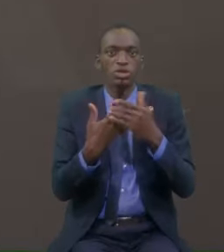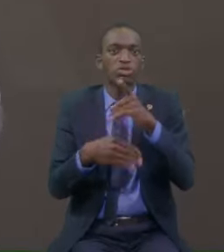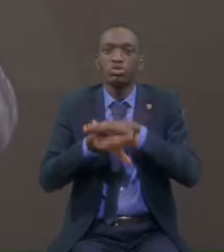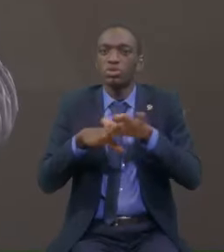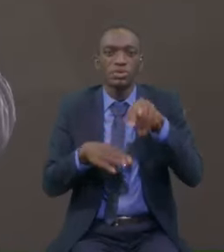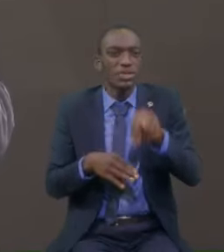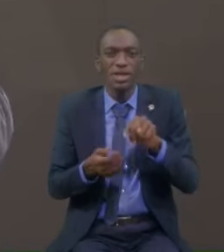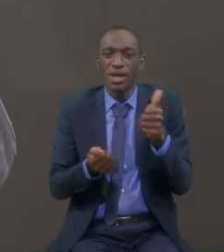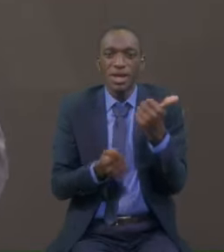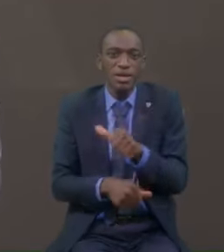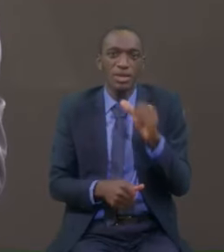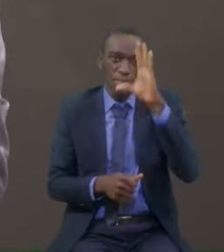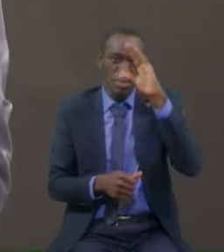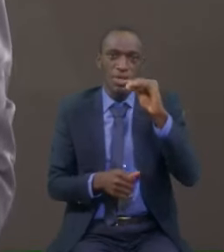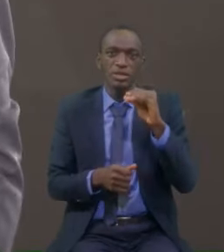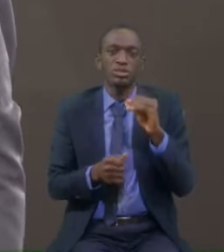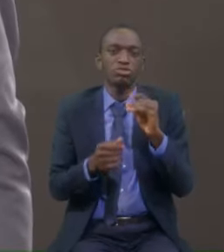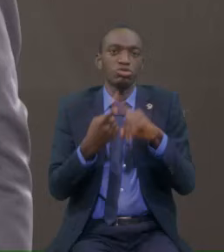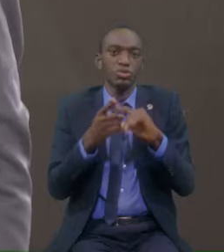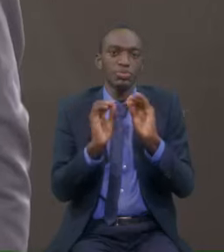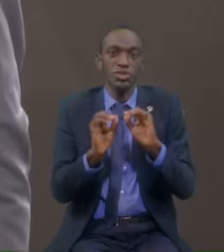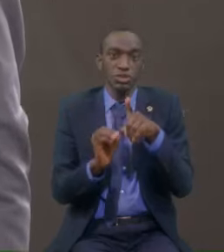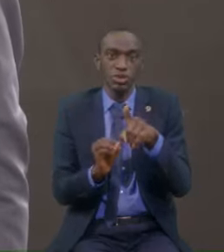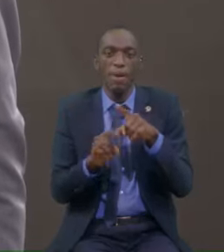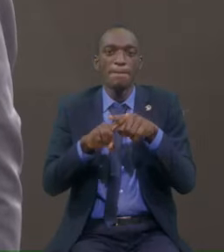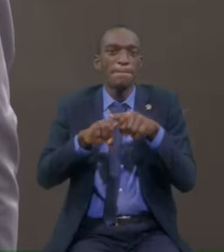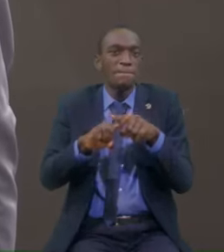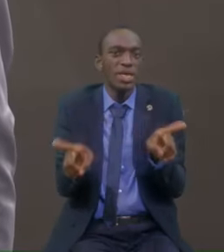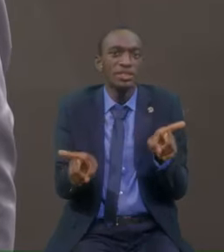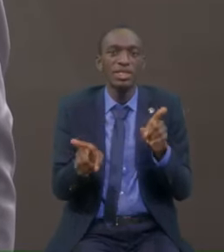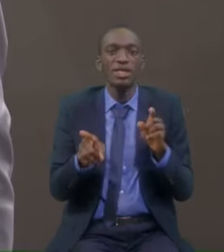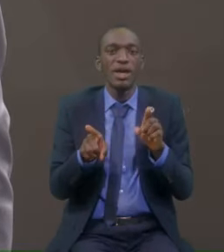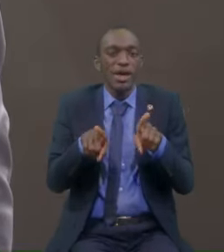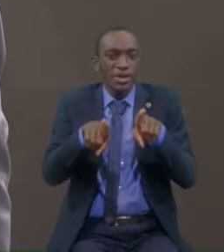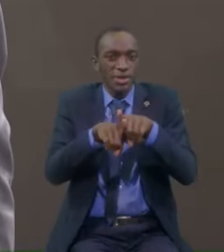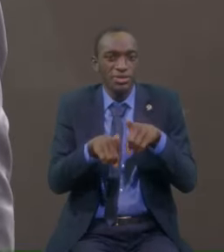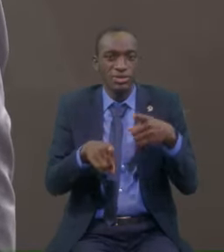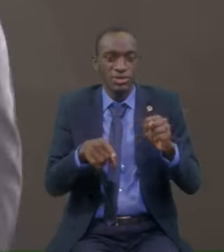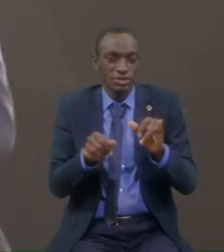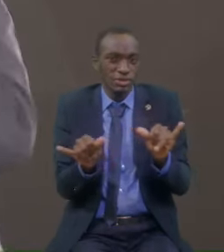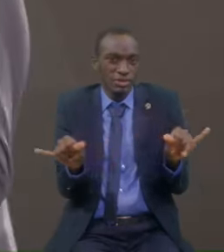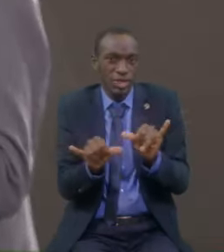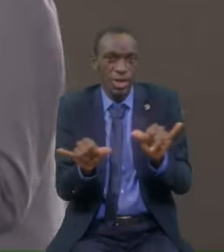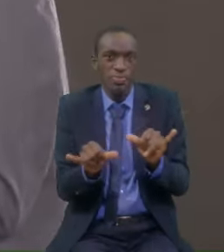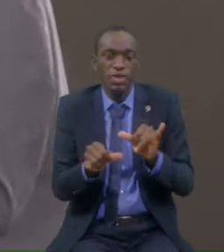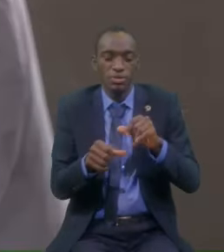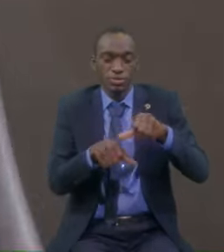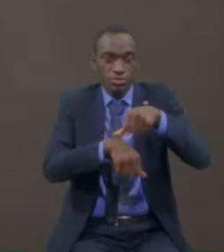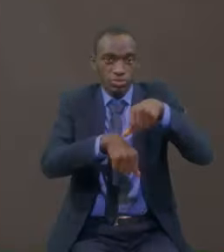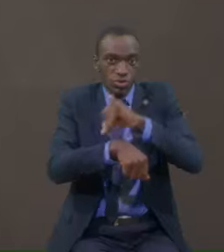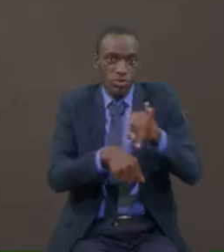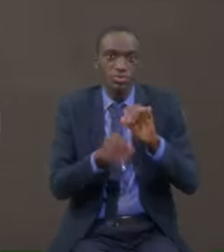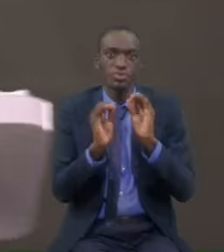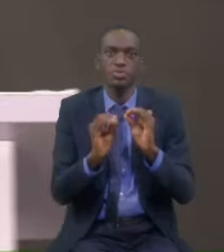to teach you. But at the same anointing teaches you. Before we talk,